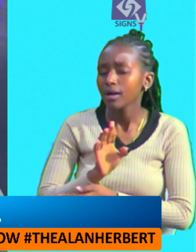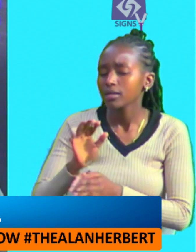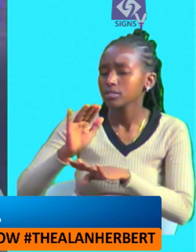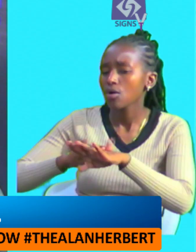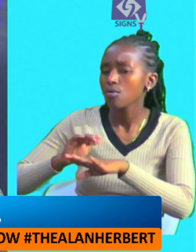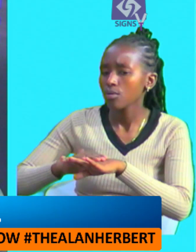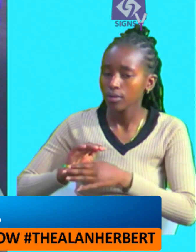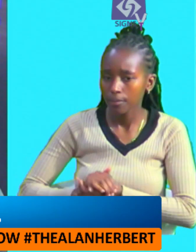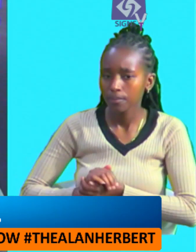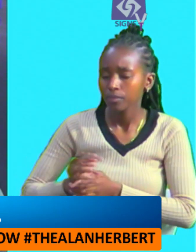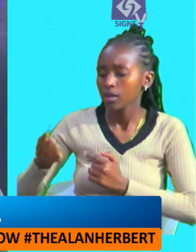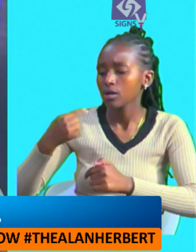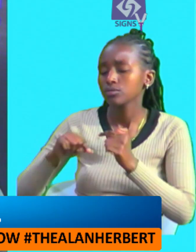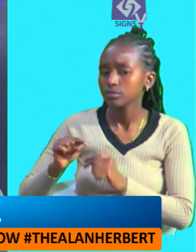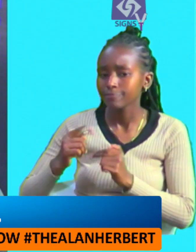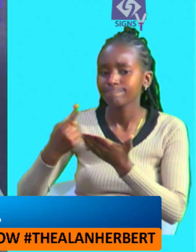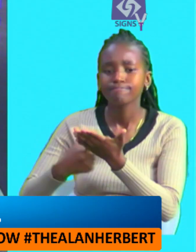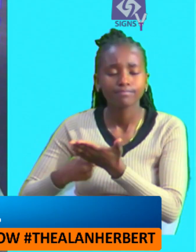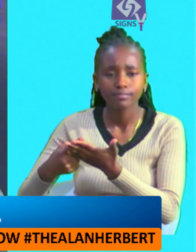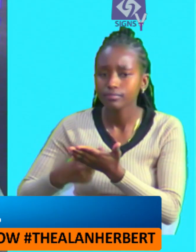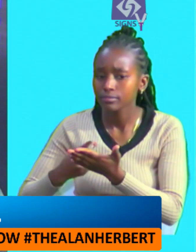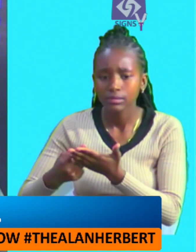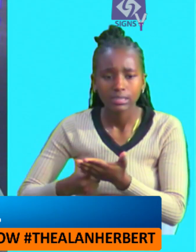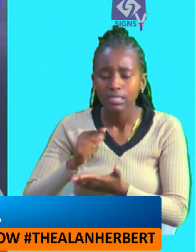submission. Point is home.